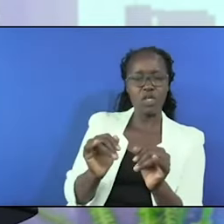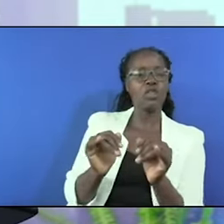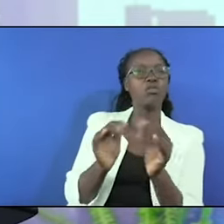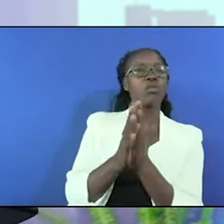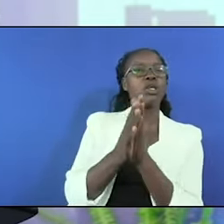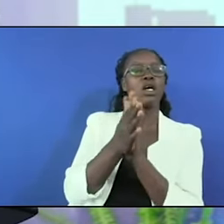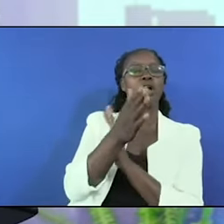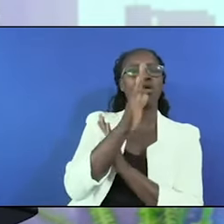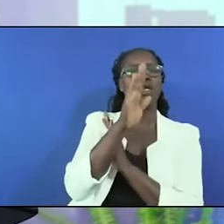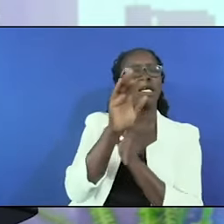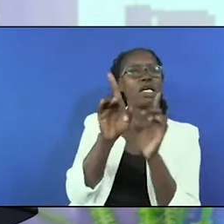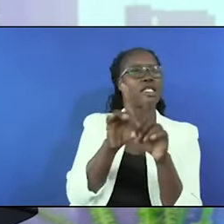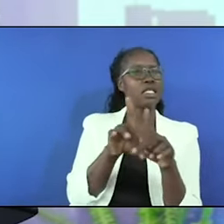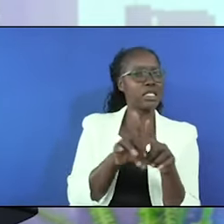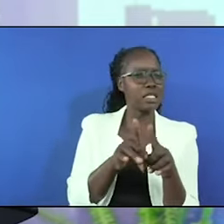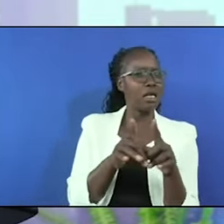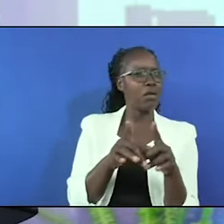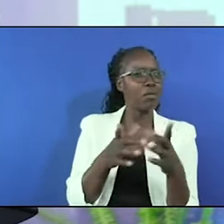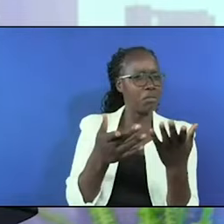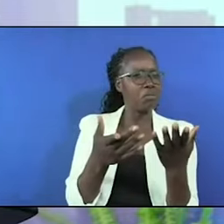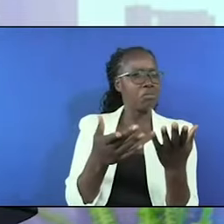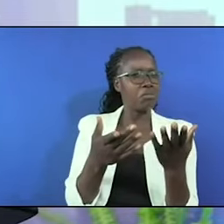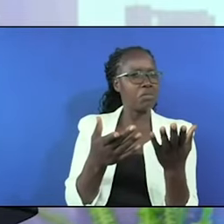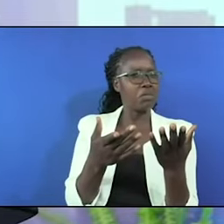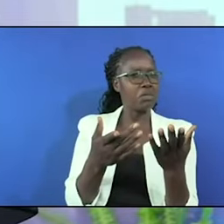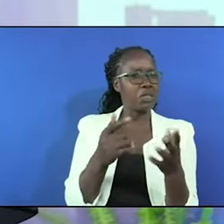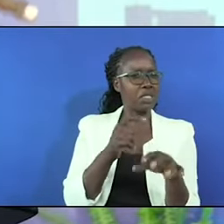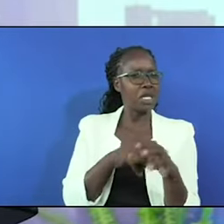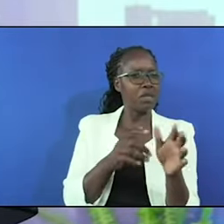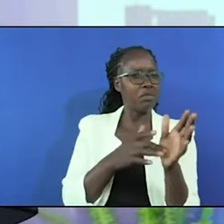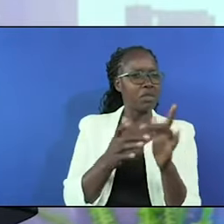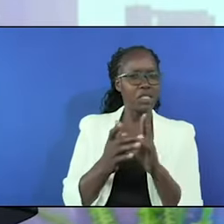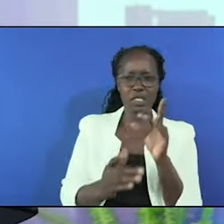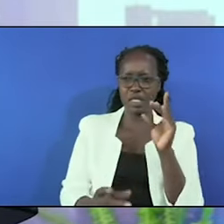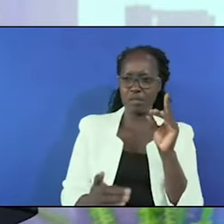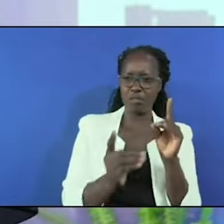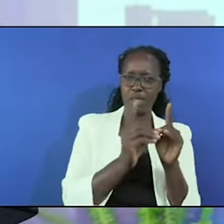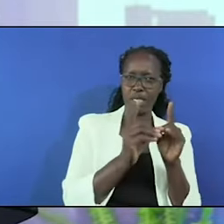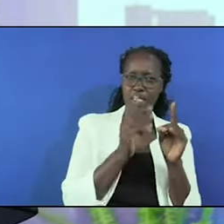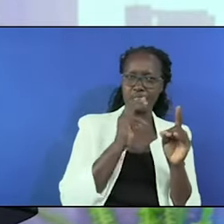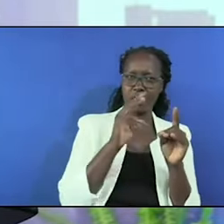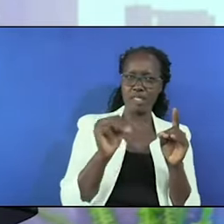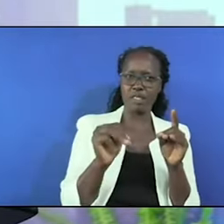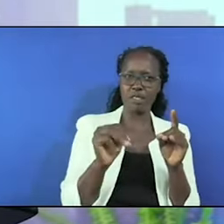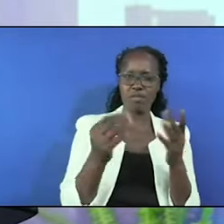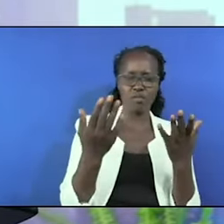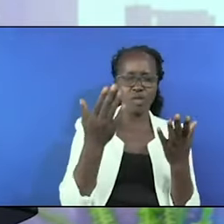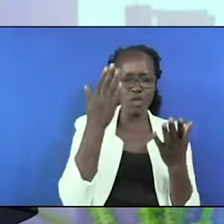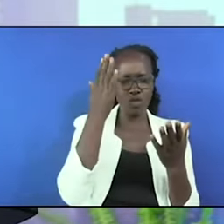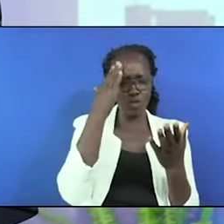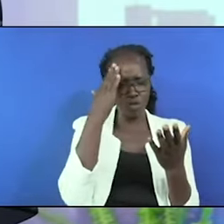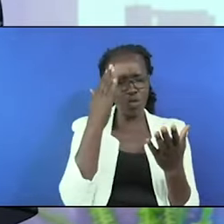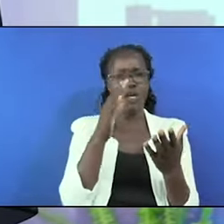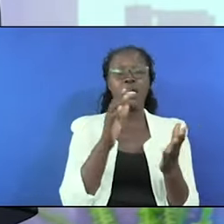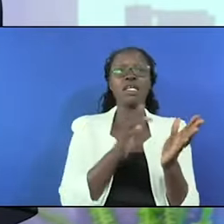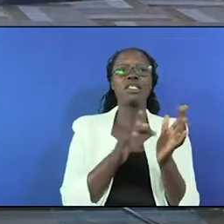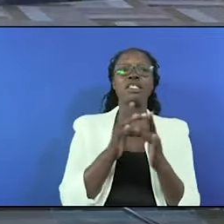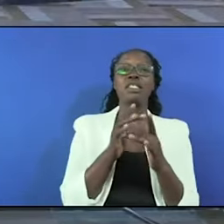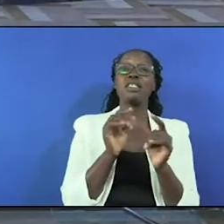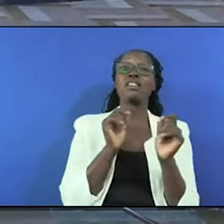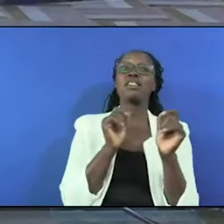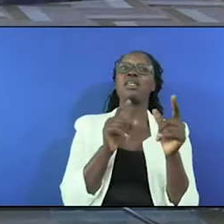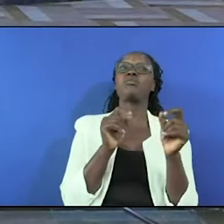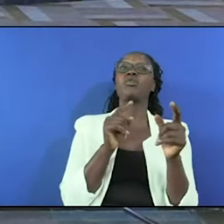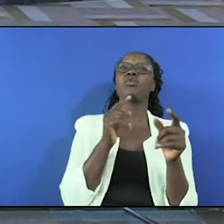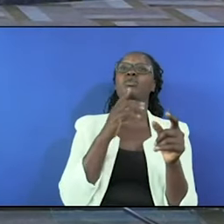Even Zacchaeus, by the way, was trying to be like God when Jesus met him. You know, Jesus can stop for you. Listen